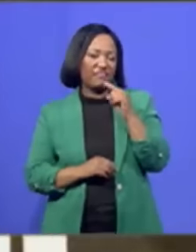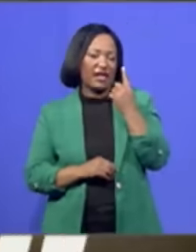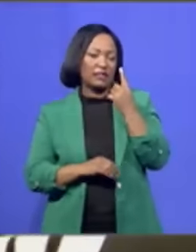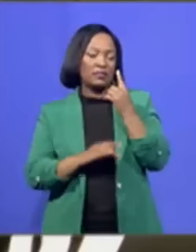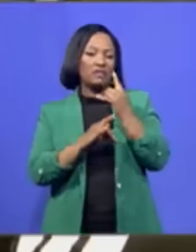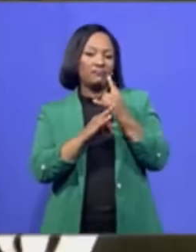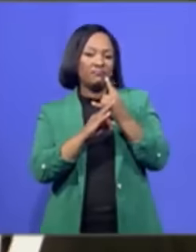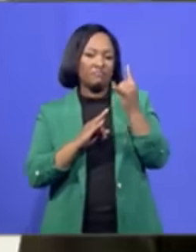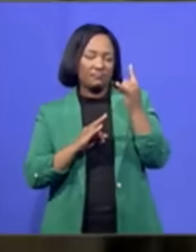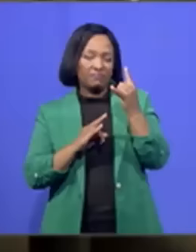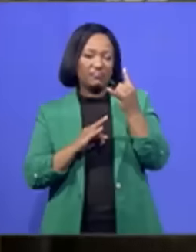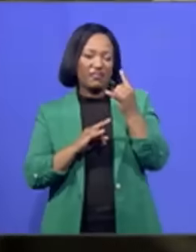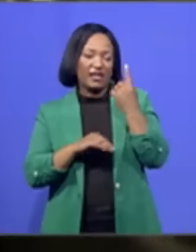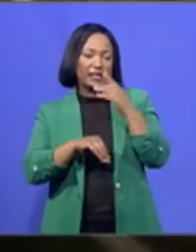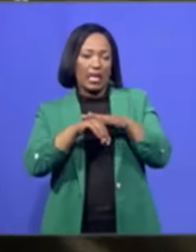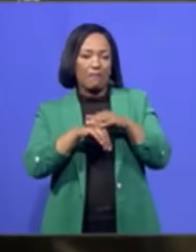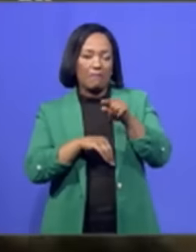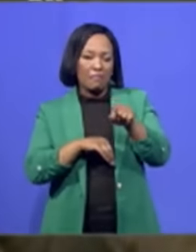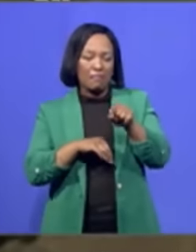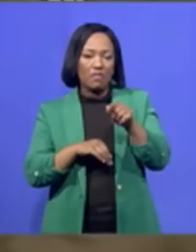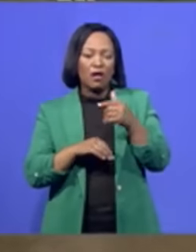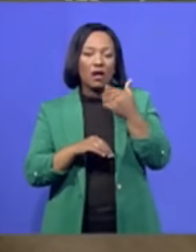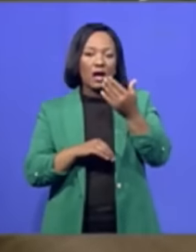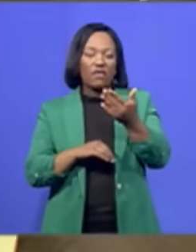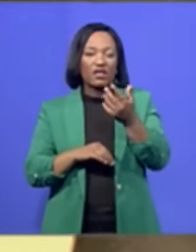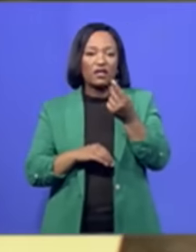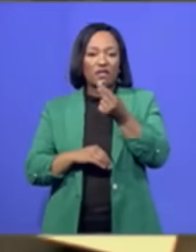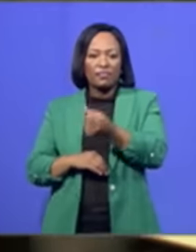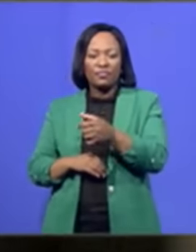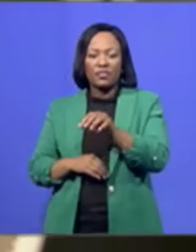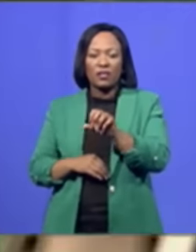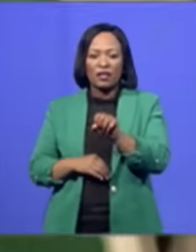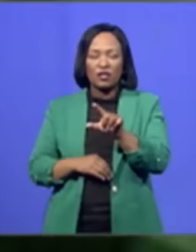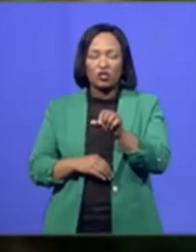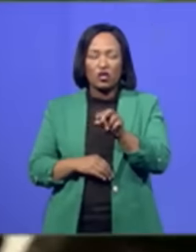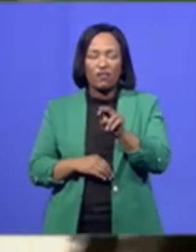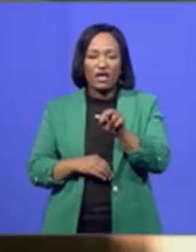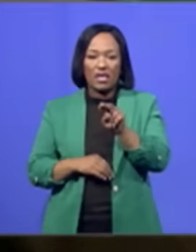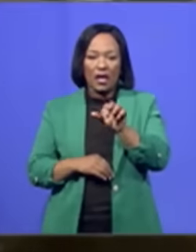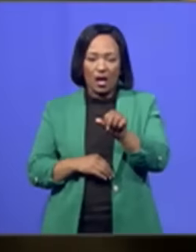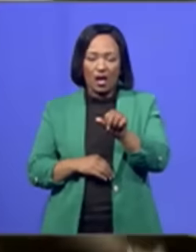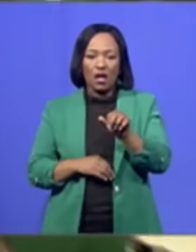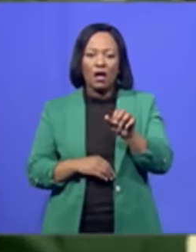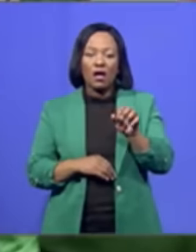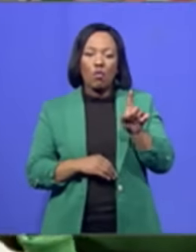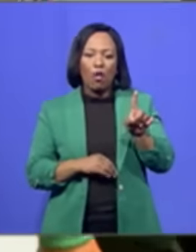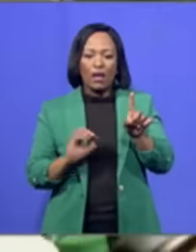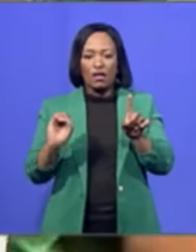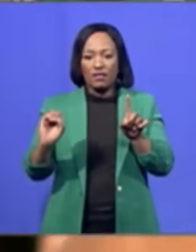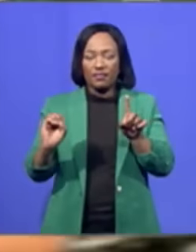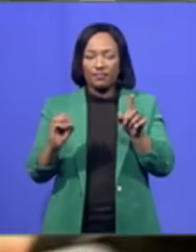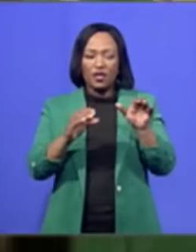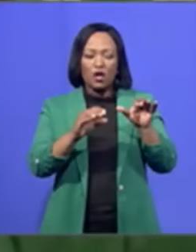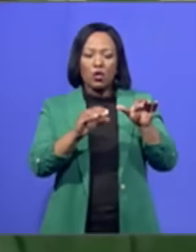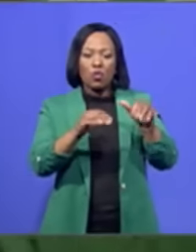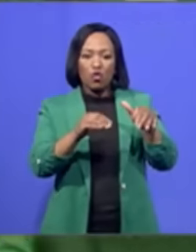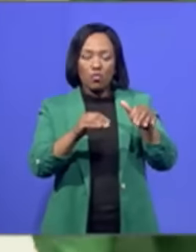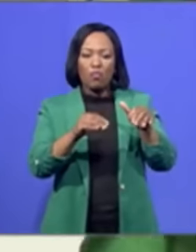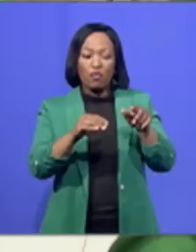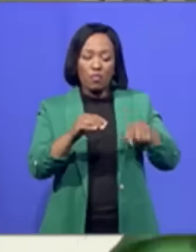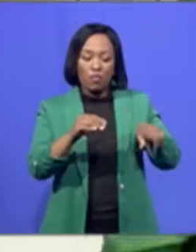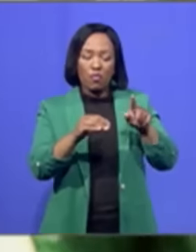sebjana sa lefase morago ga gore ba fenye Slovenia ka 0-1, ba feditše legato la di-group stage ka dintlha tše